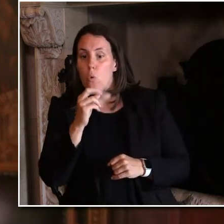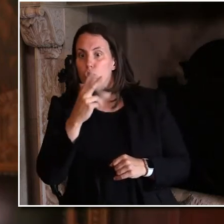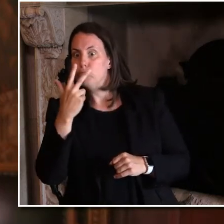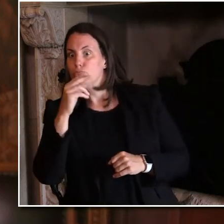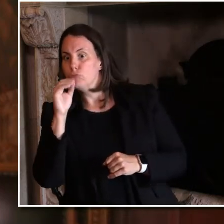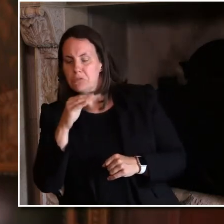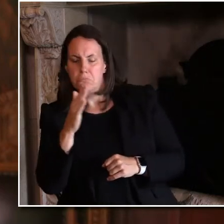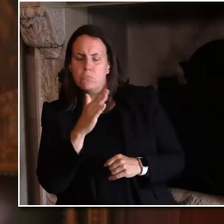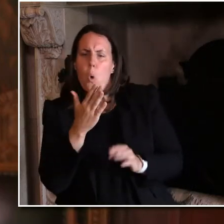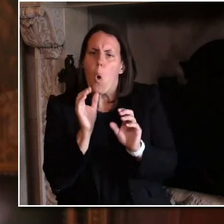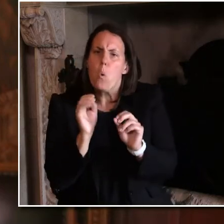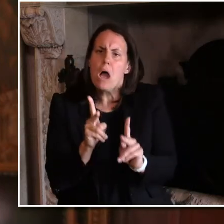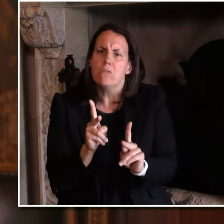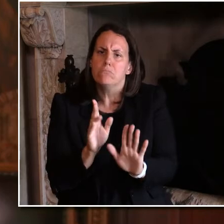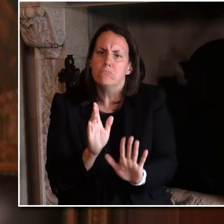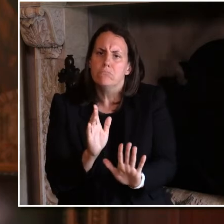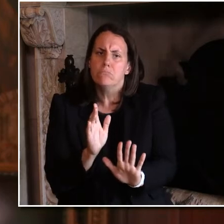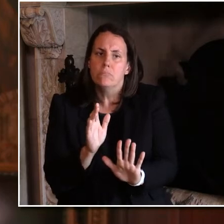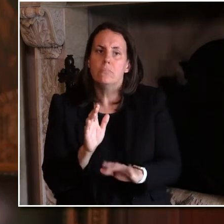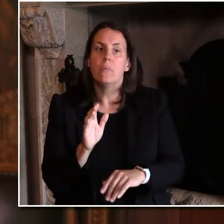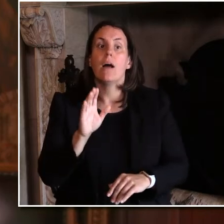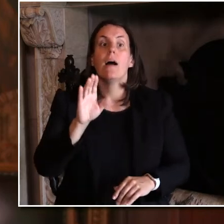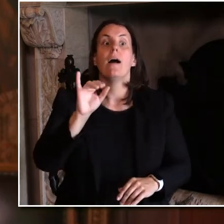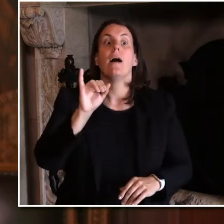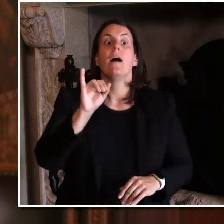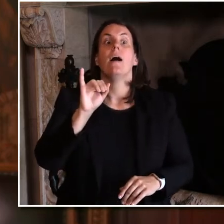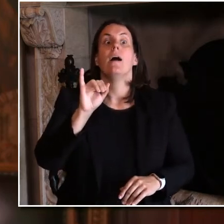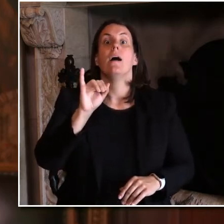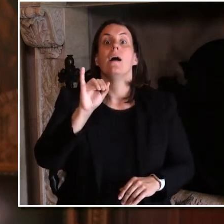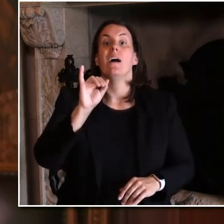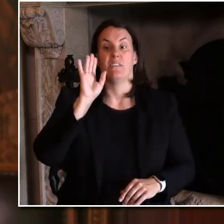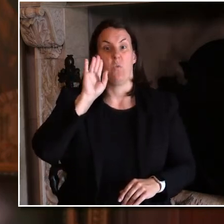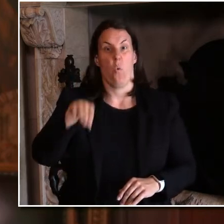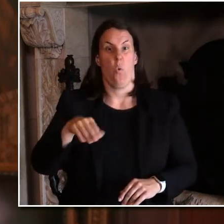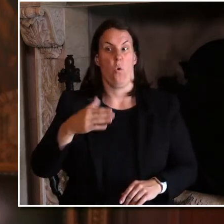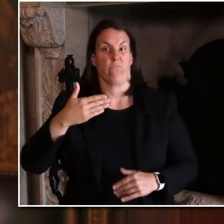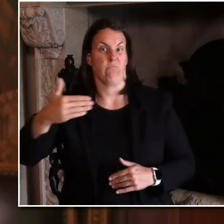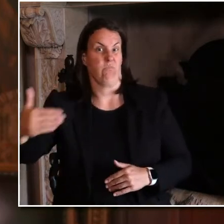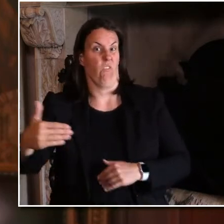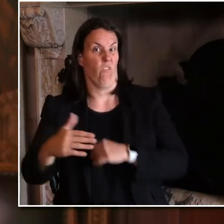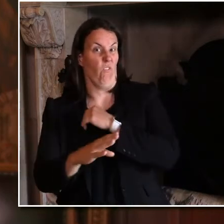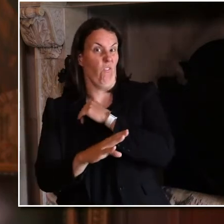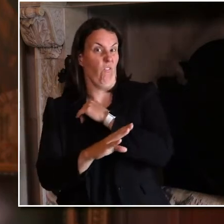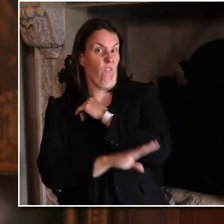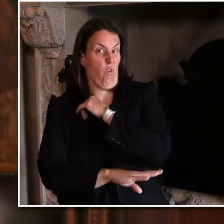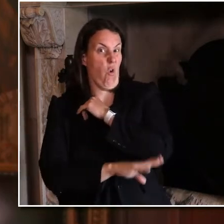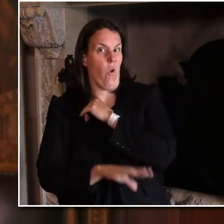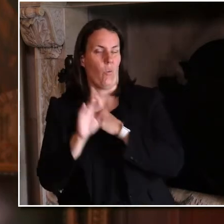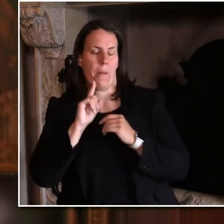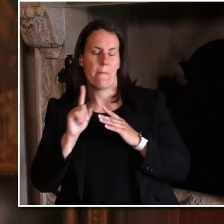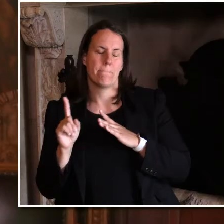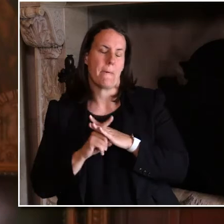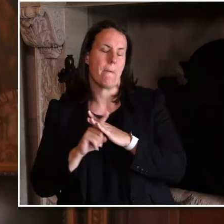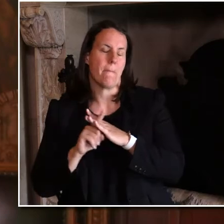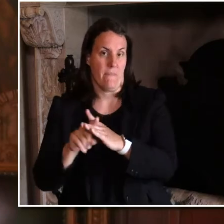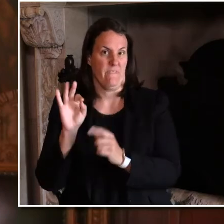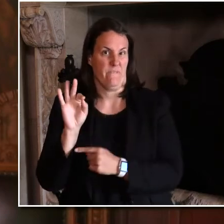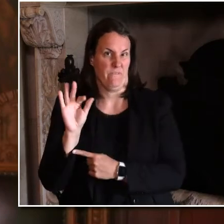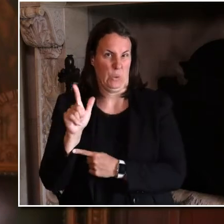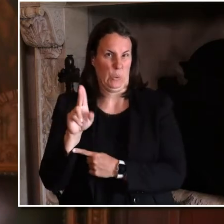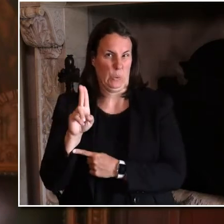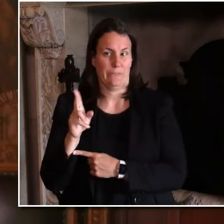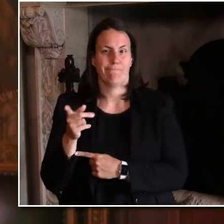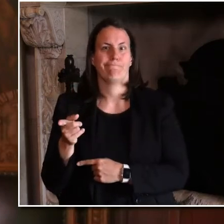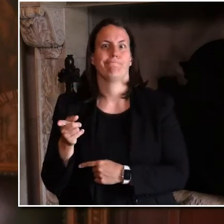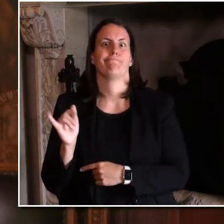in the fall with influenza and other respiratory viruses circulating, doing this periodically, we can see the effect that this epidemic is having going forward. So